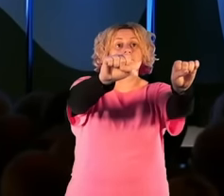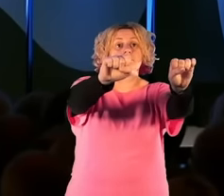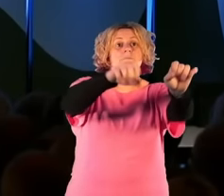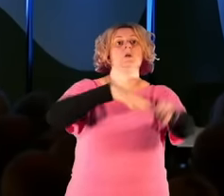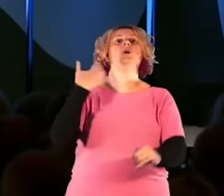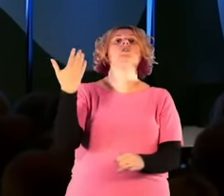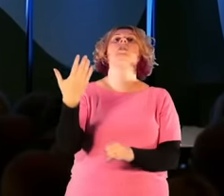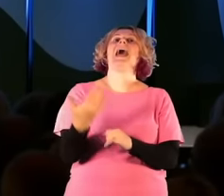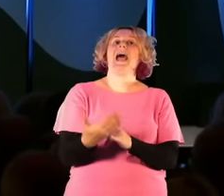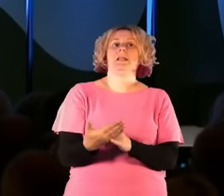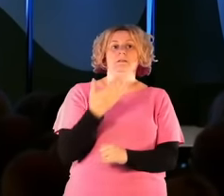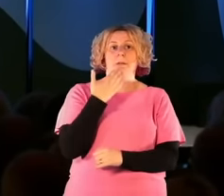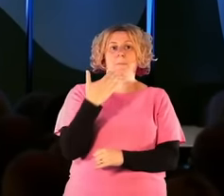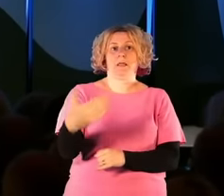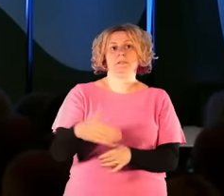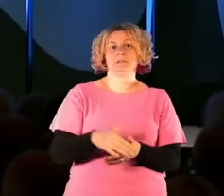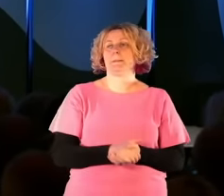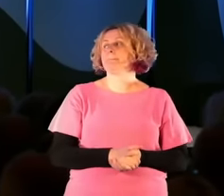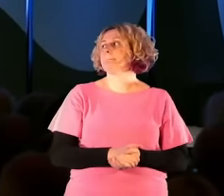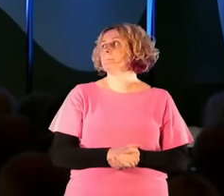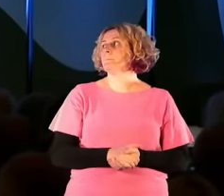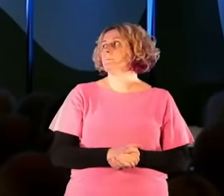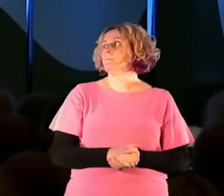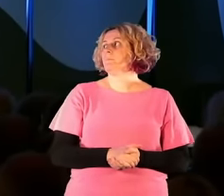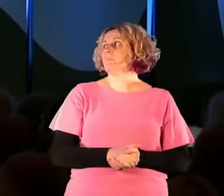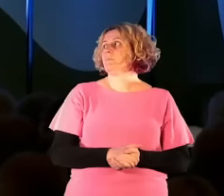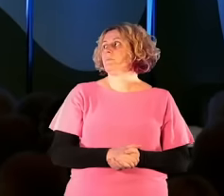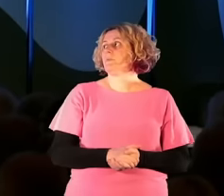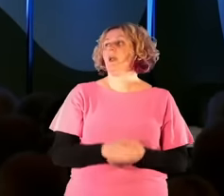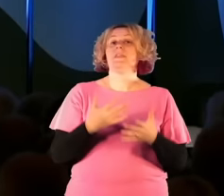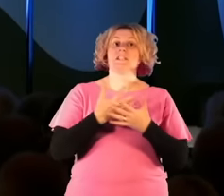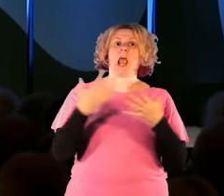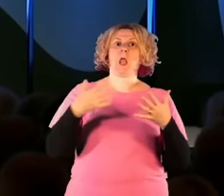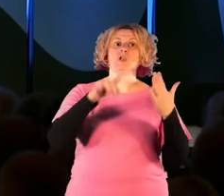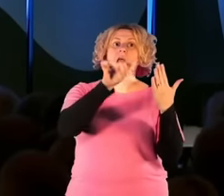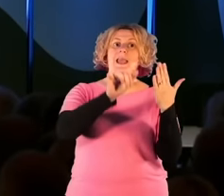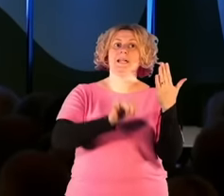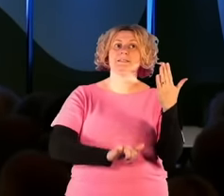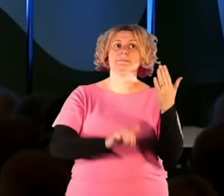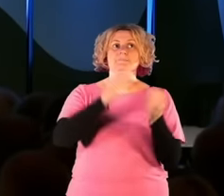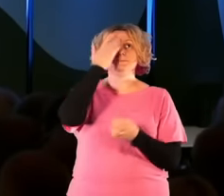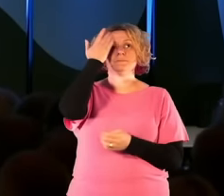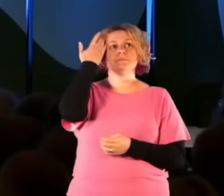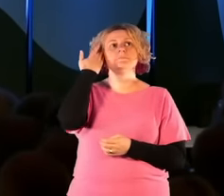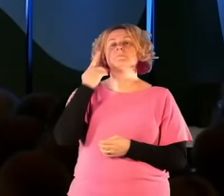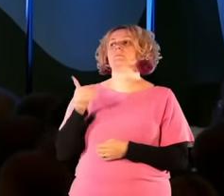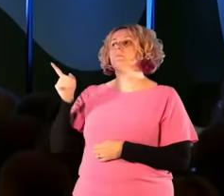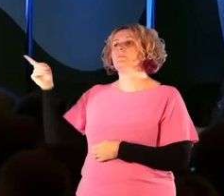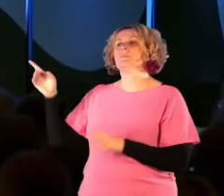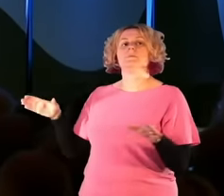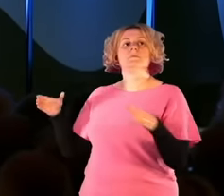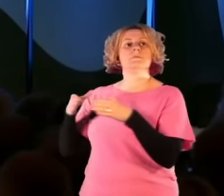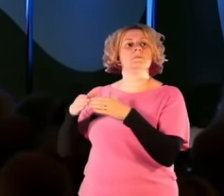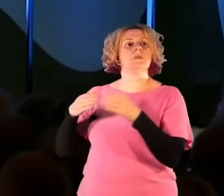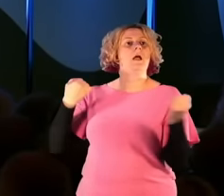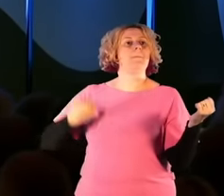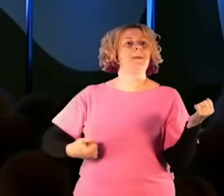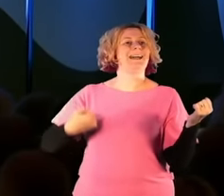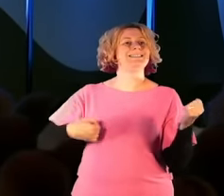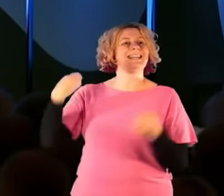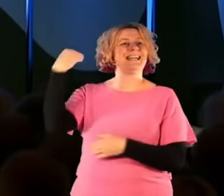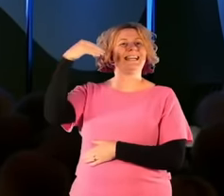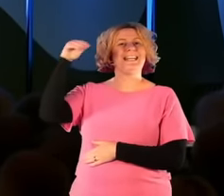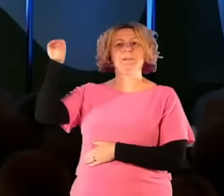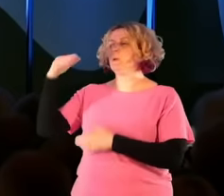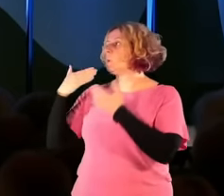before applause. Is that okay? There are quite a few groups. Right, so we're going to start with our wonderful band, Emu. Thank